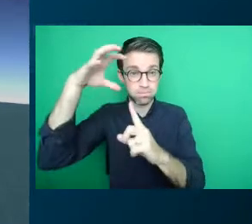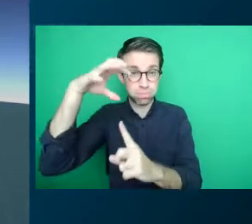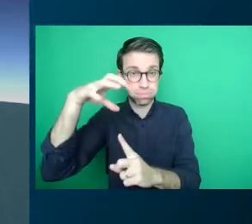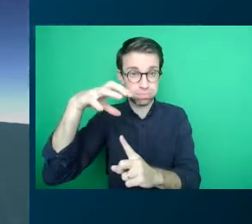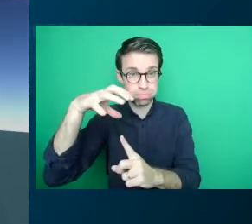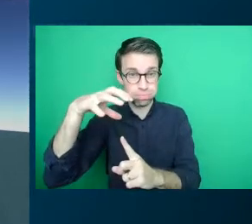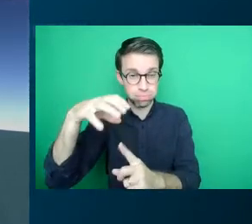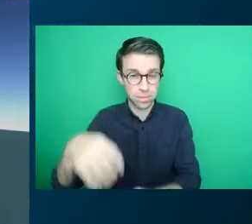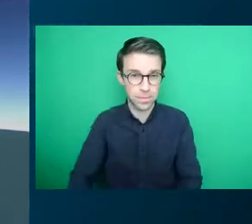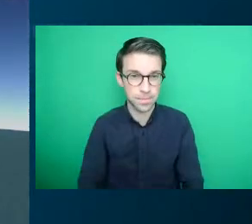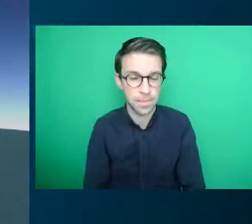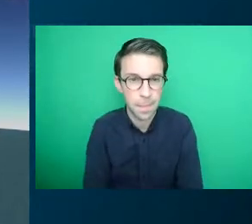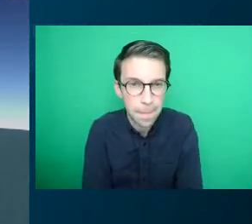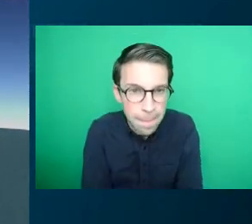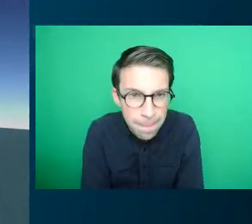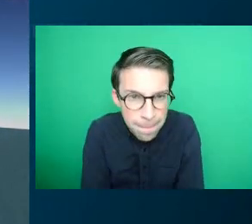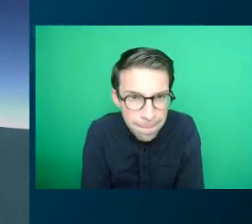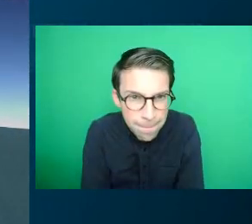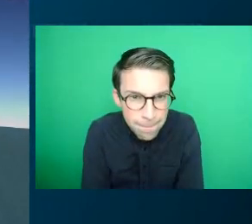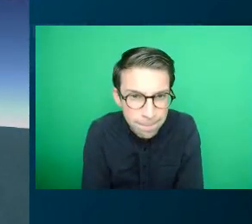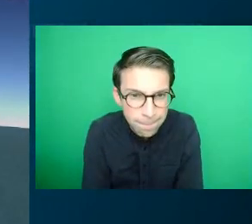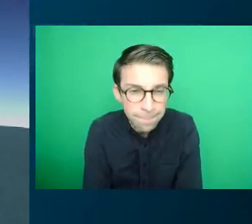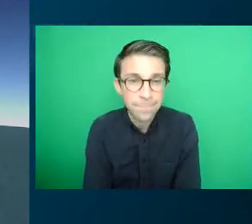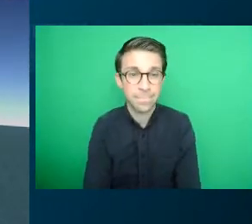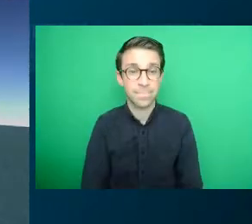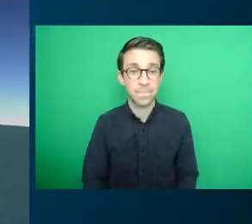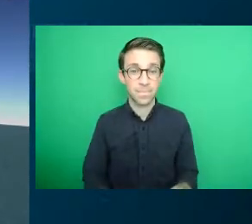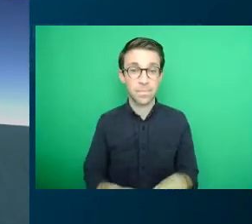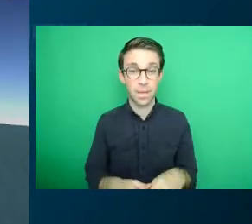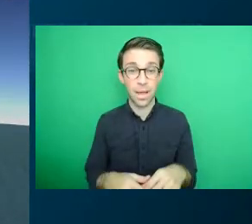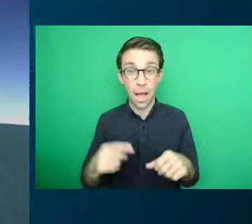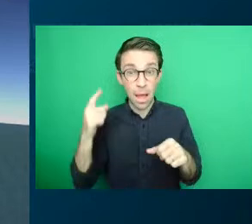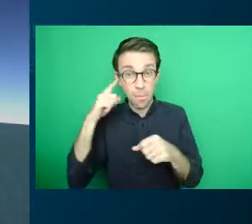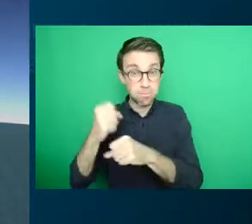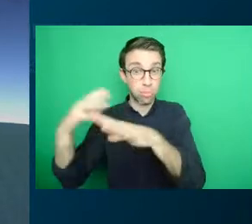parachute popped correctly, and it looks like all of these systems...